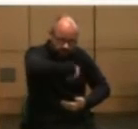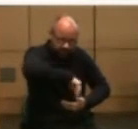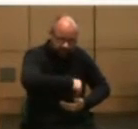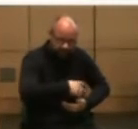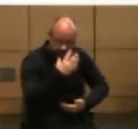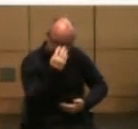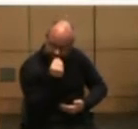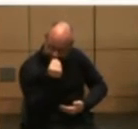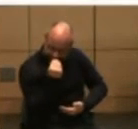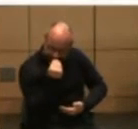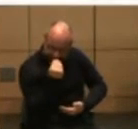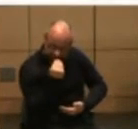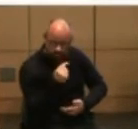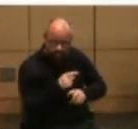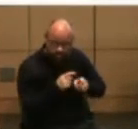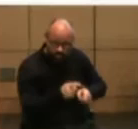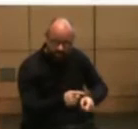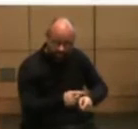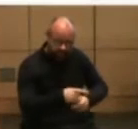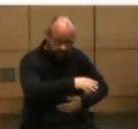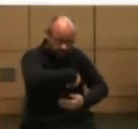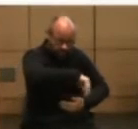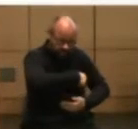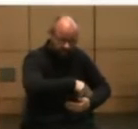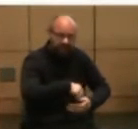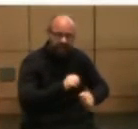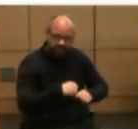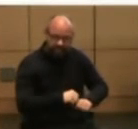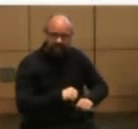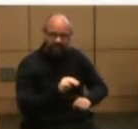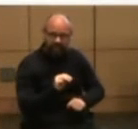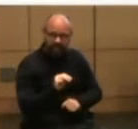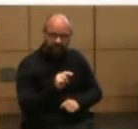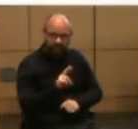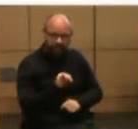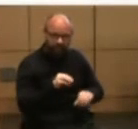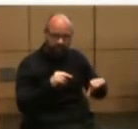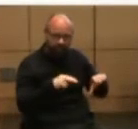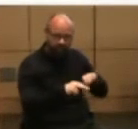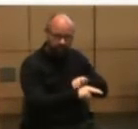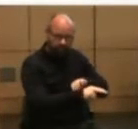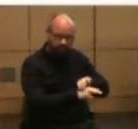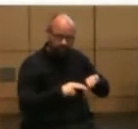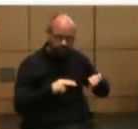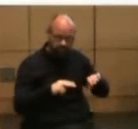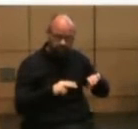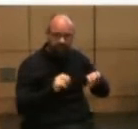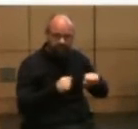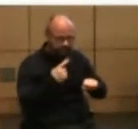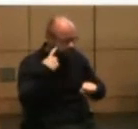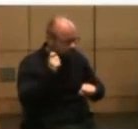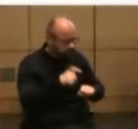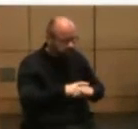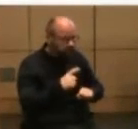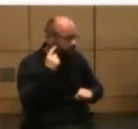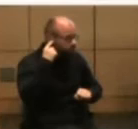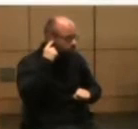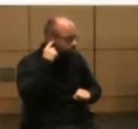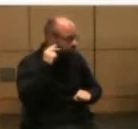can be kept asleep while they're swaddled, then get an MRI early so that we can see whether or not they have a cochlear nerve